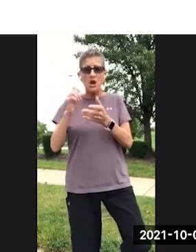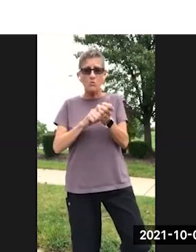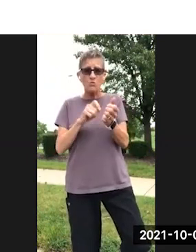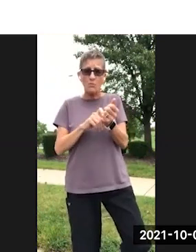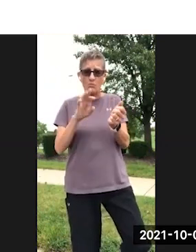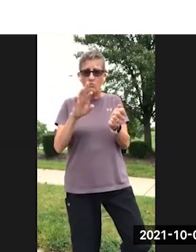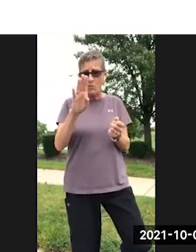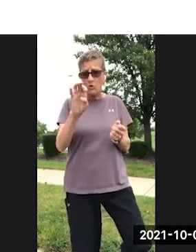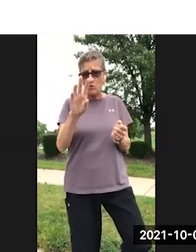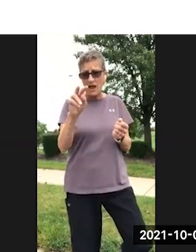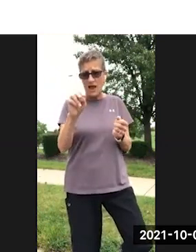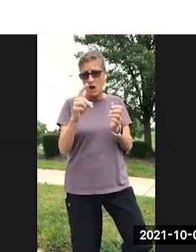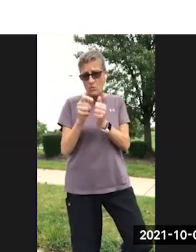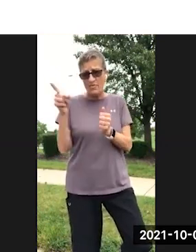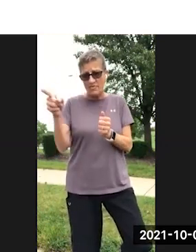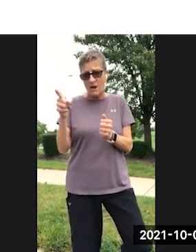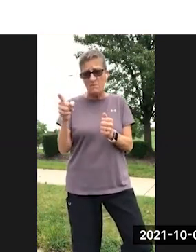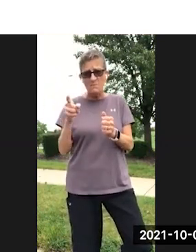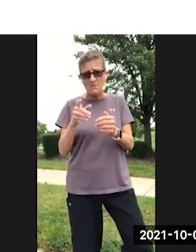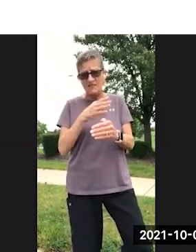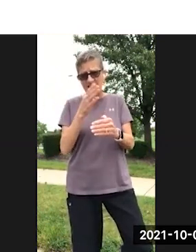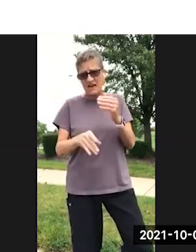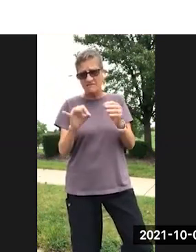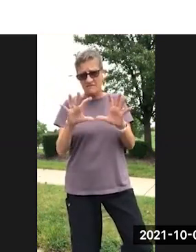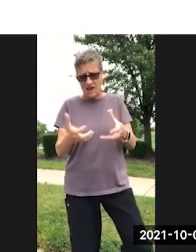following the conclusion of the class.